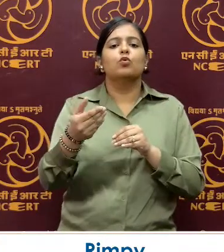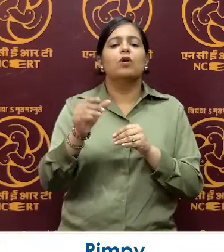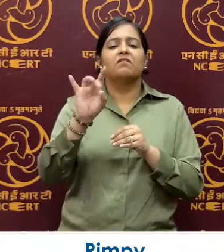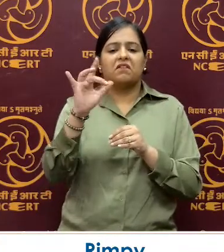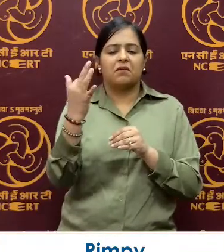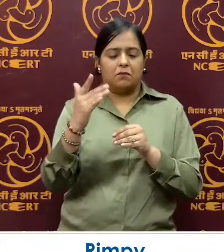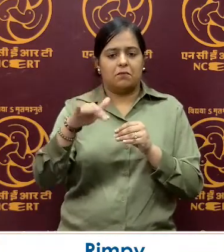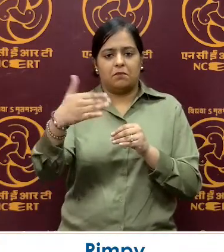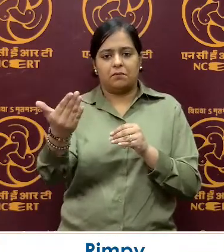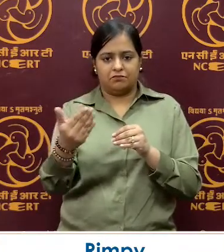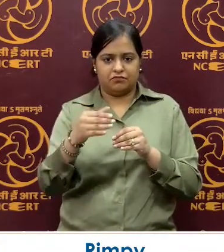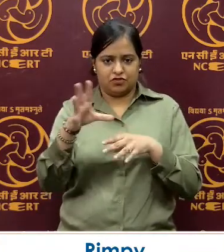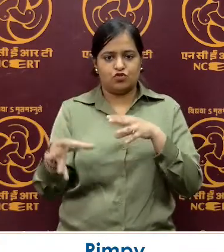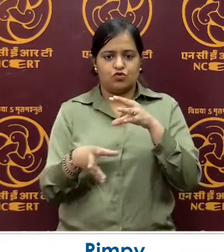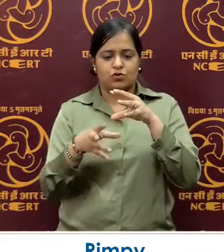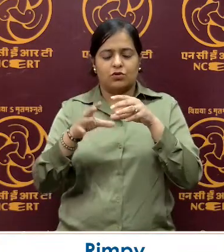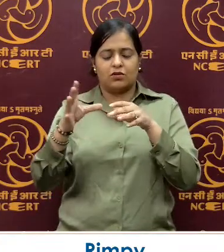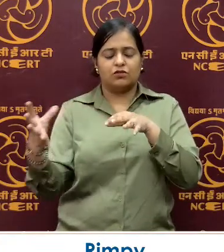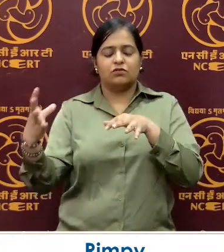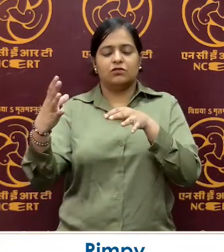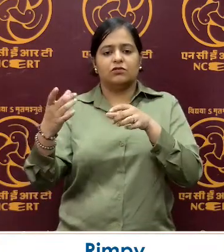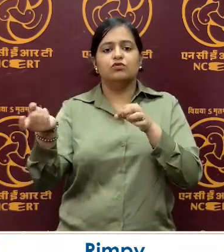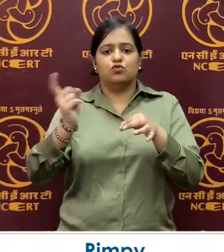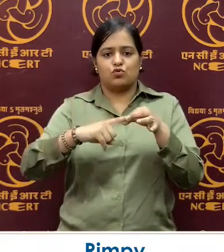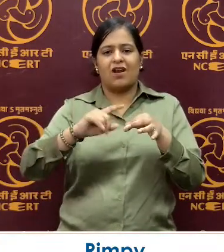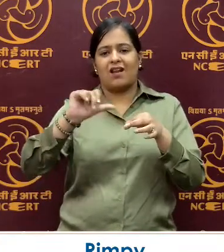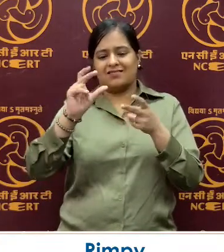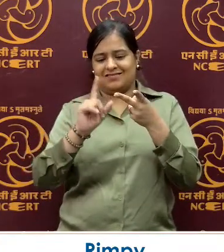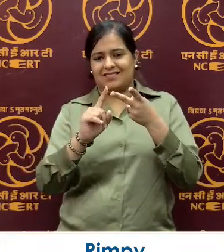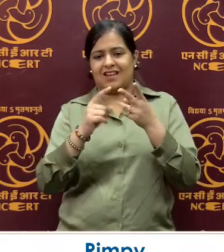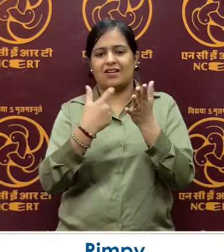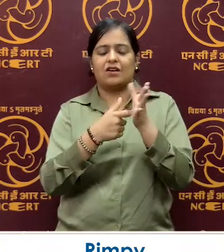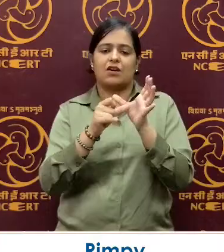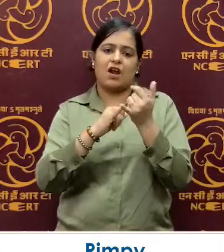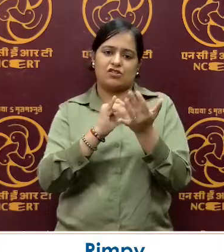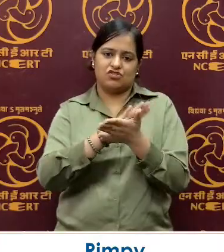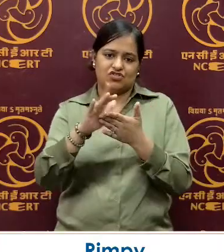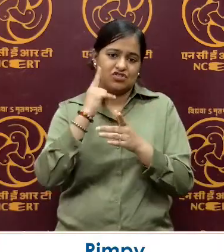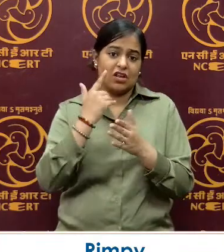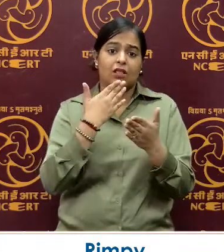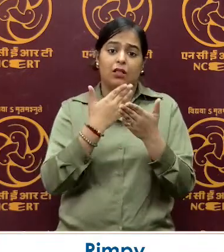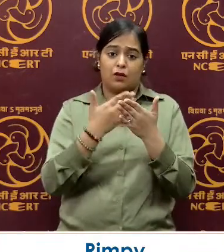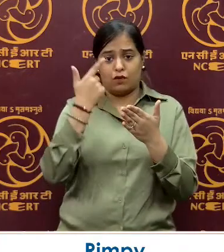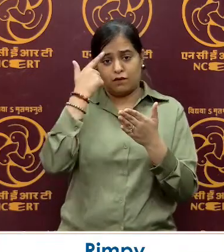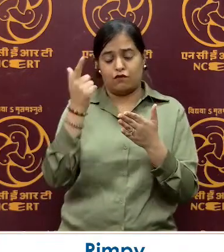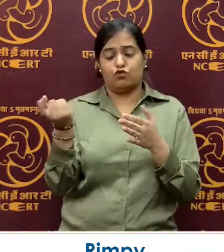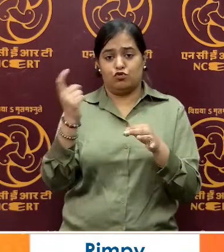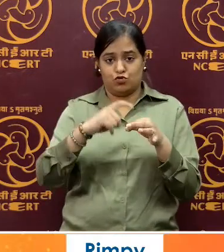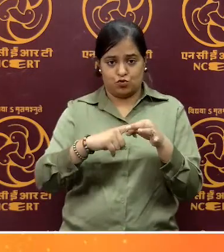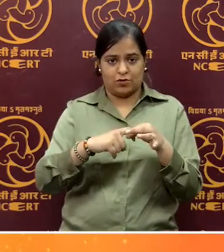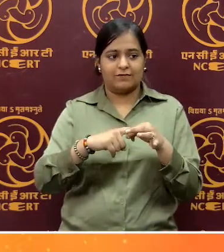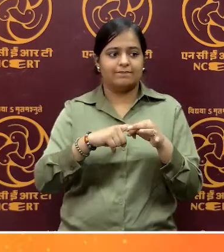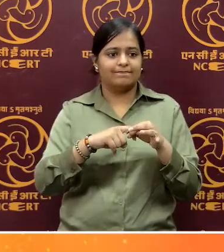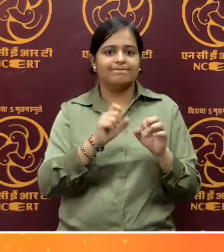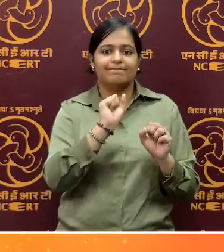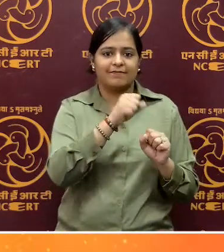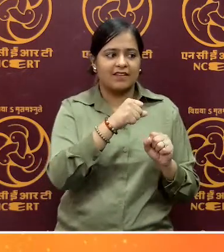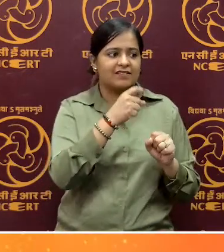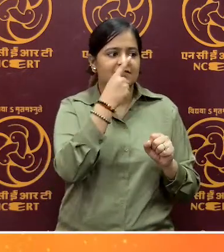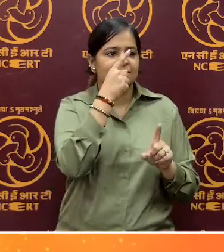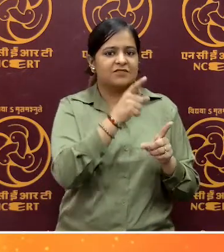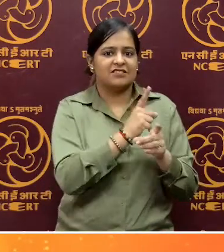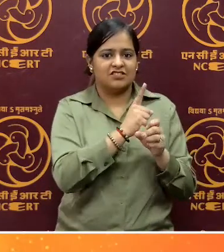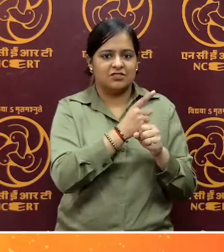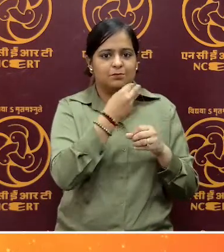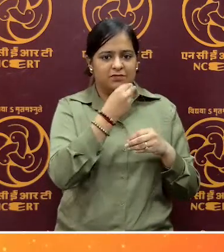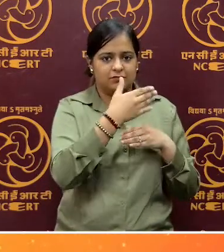language interpreter in some time, Ms. Rashi. Thank you so much for joining us today. And yes, Bina, Prakash ma'am, please continue. Now